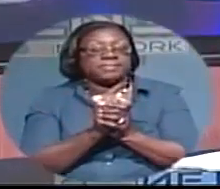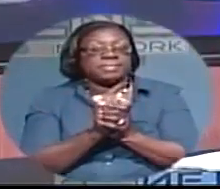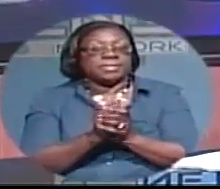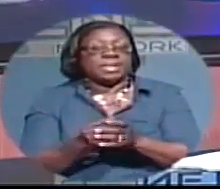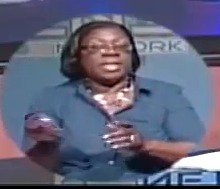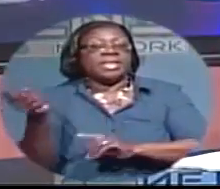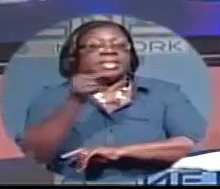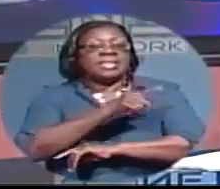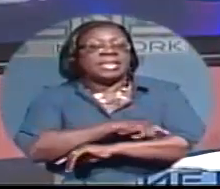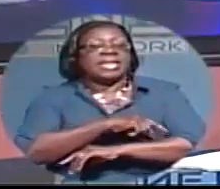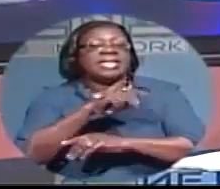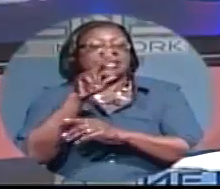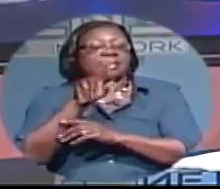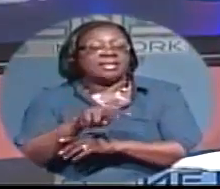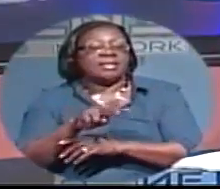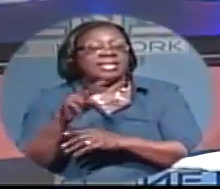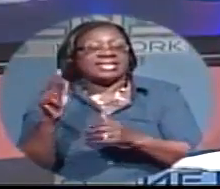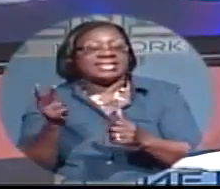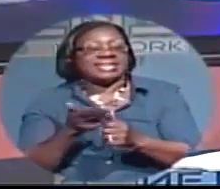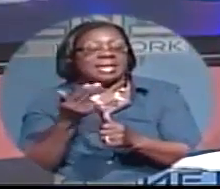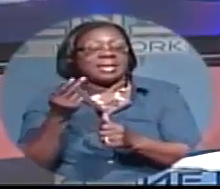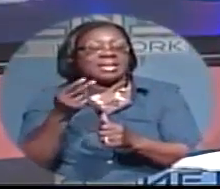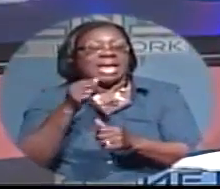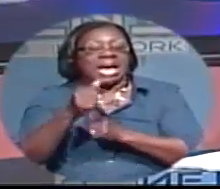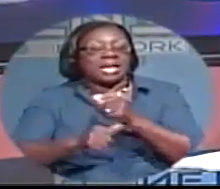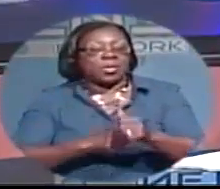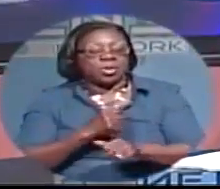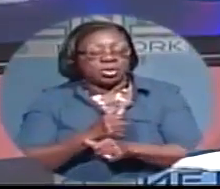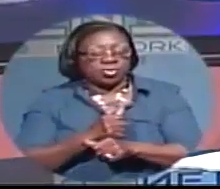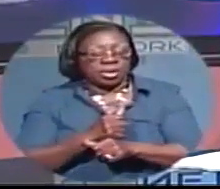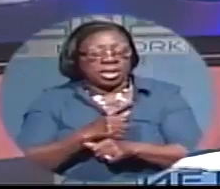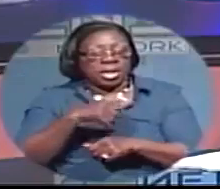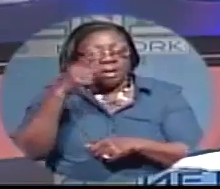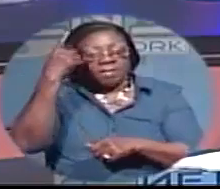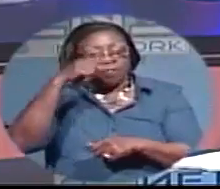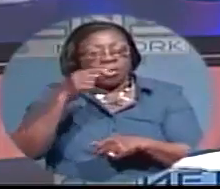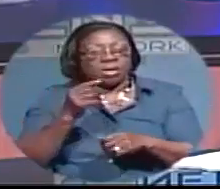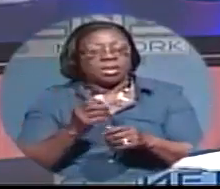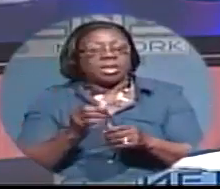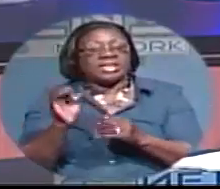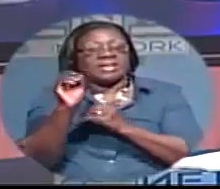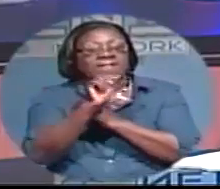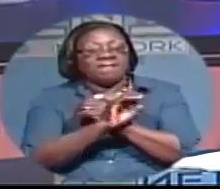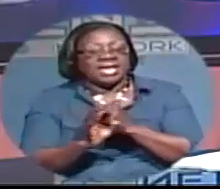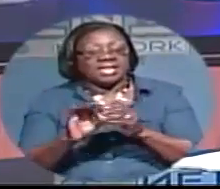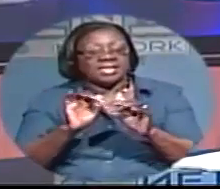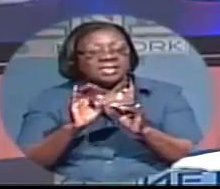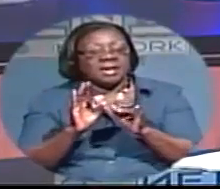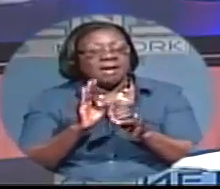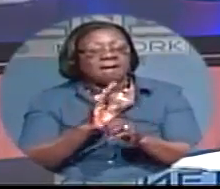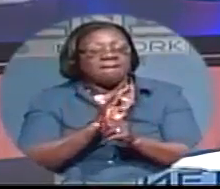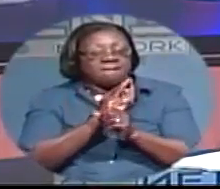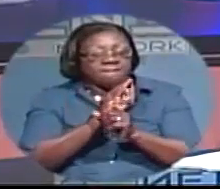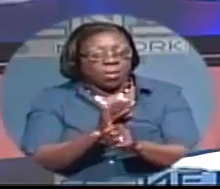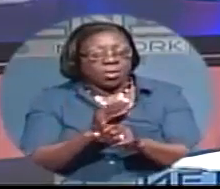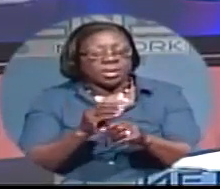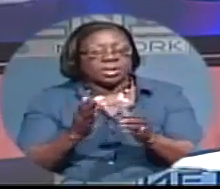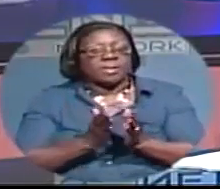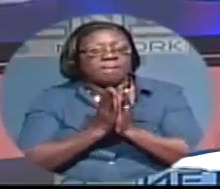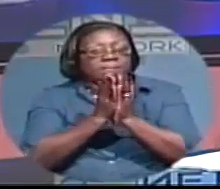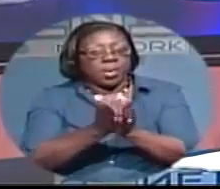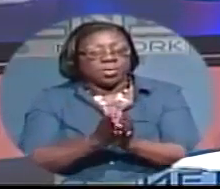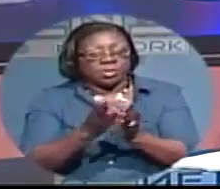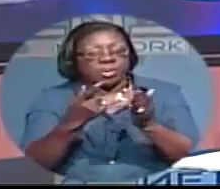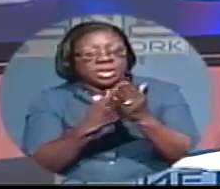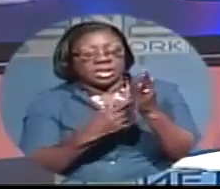Today is the 32nd anniversary of the HMBS Flamingo tragedy. It was on this date back in 1980 that four men lost